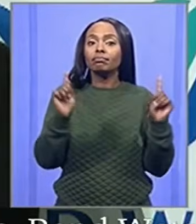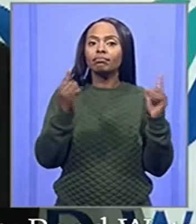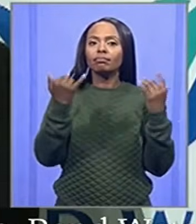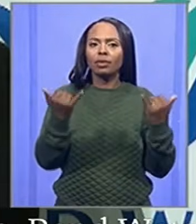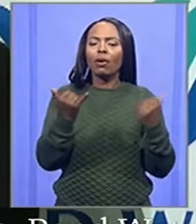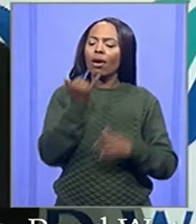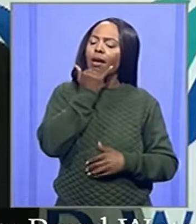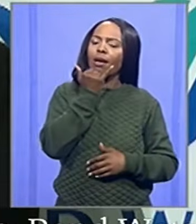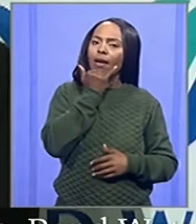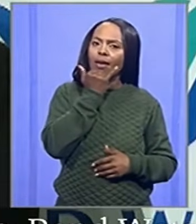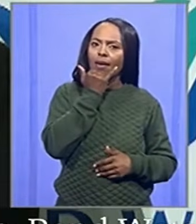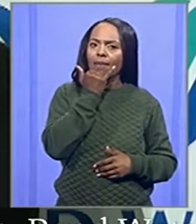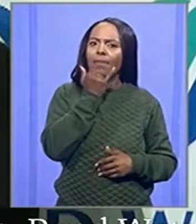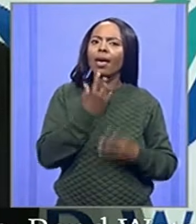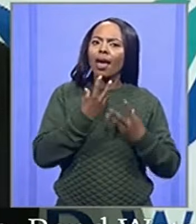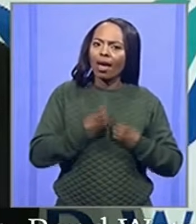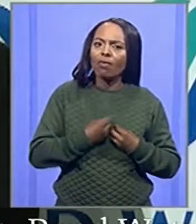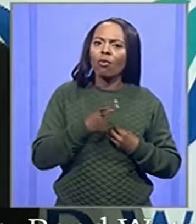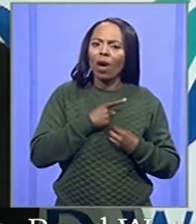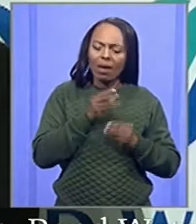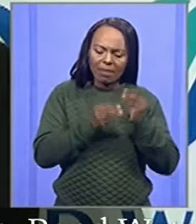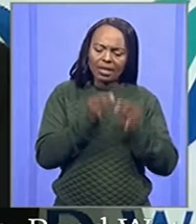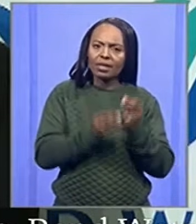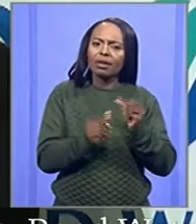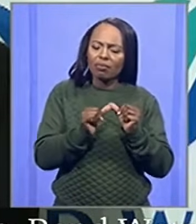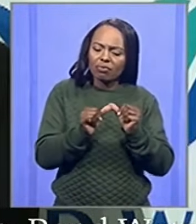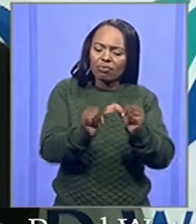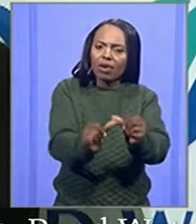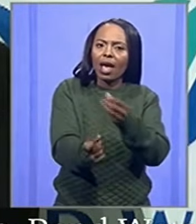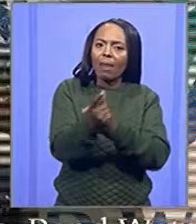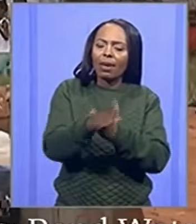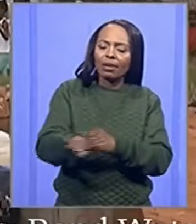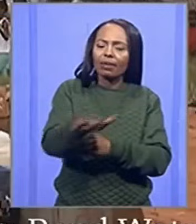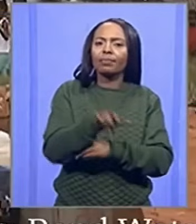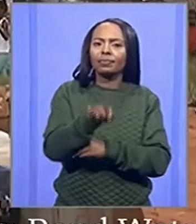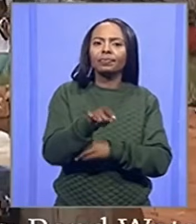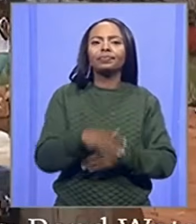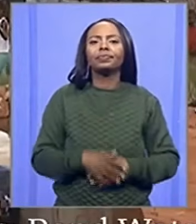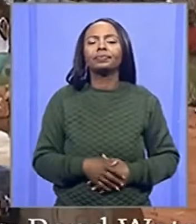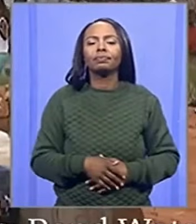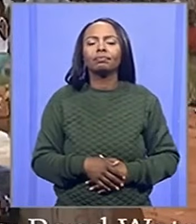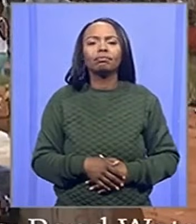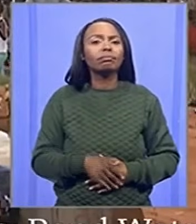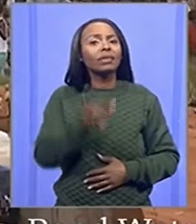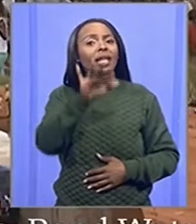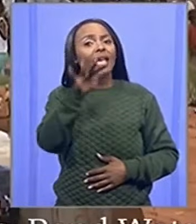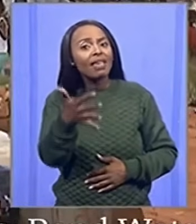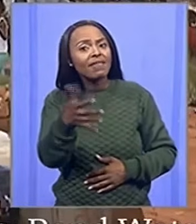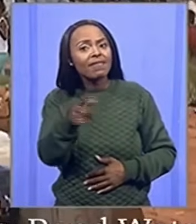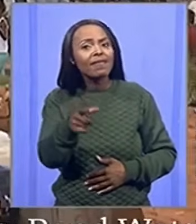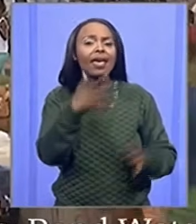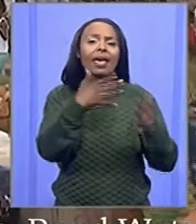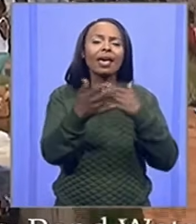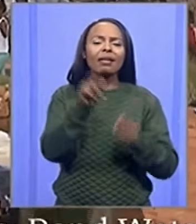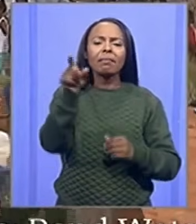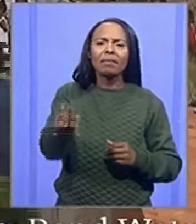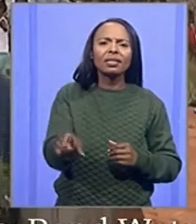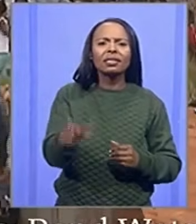are happy that there is maintenance happening in that part of the value chain. So if indeed anybody